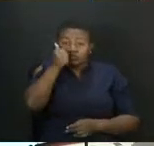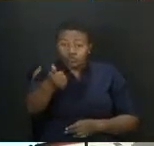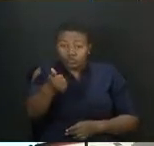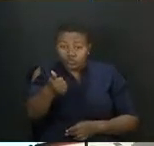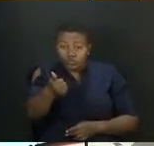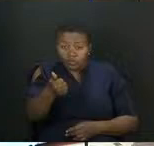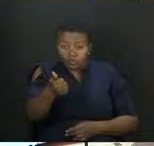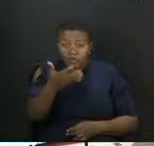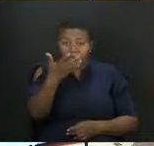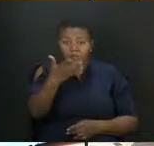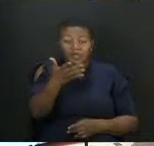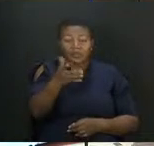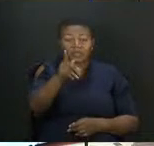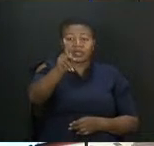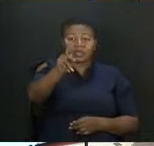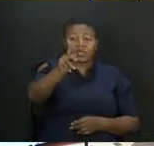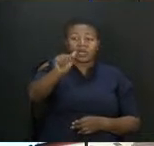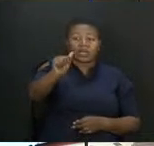catches out.